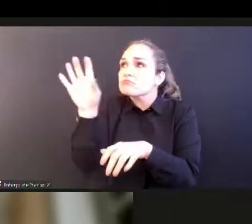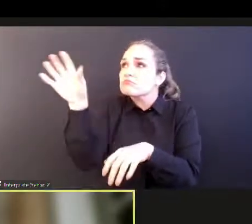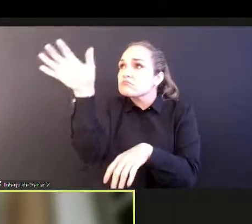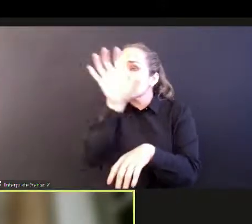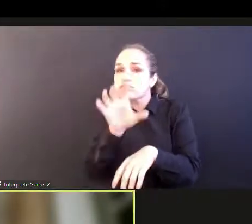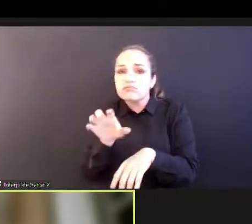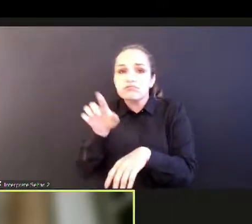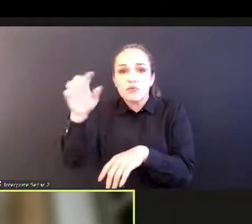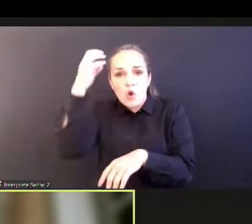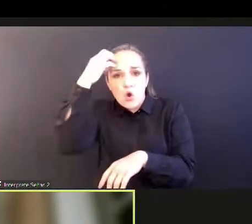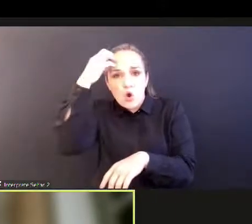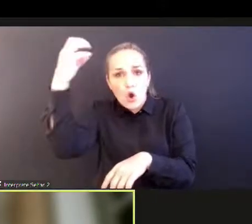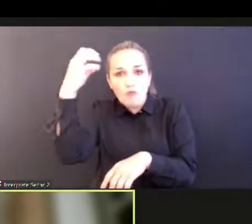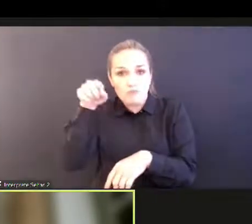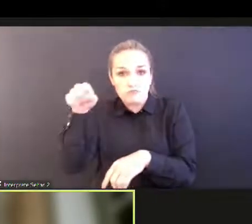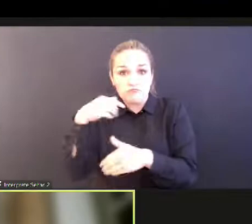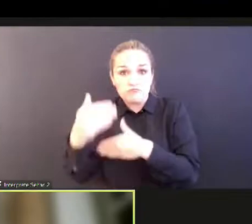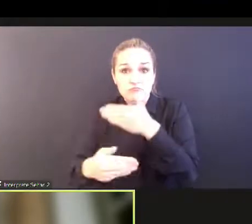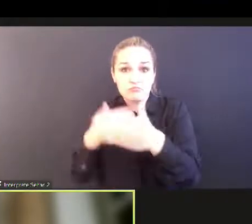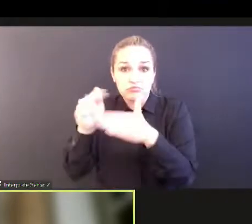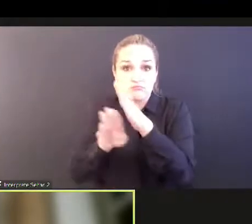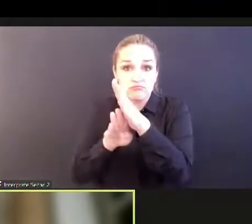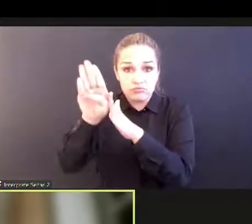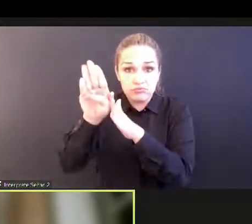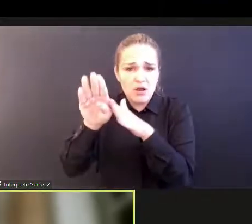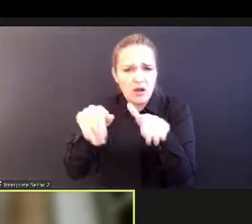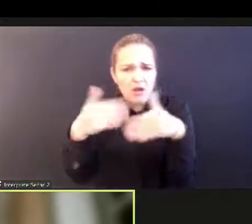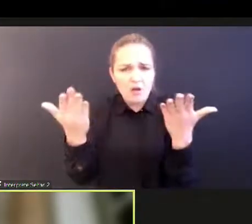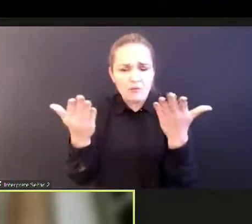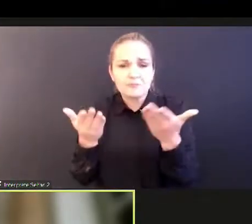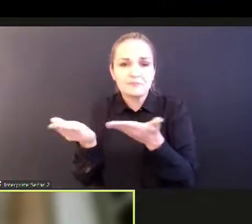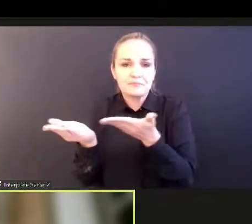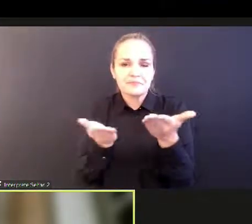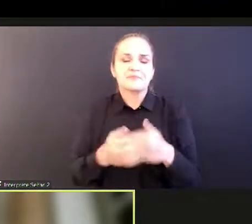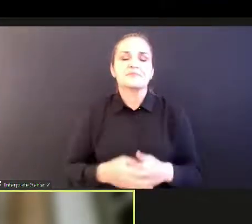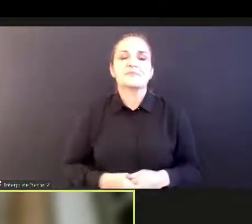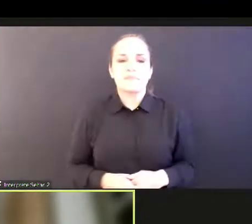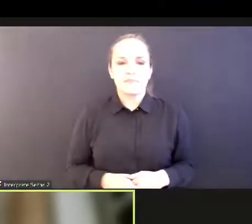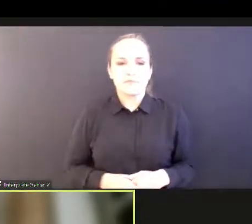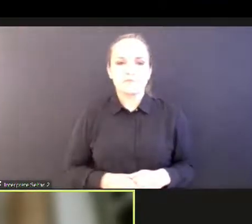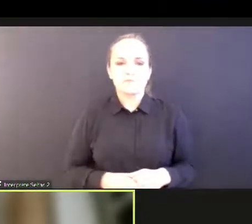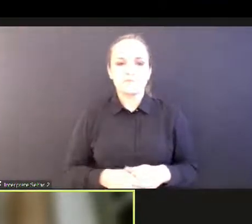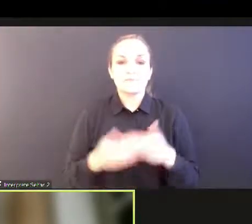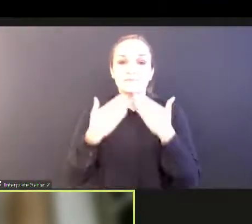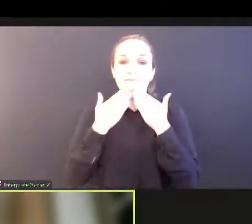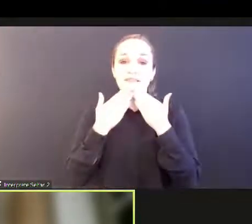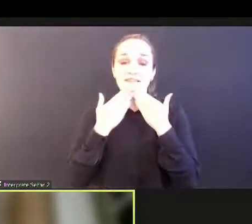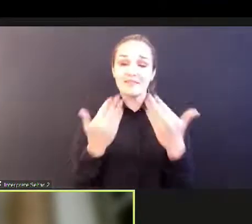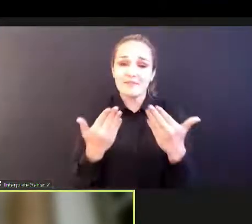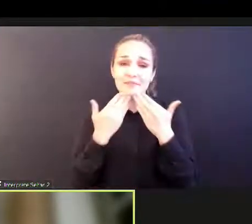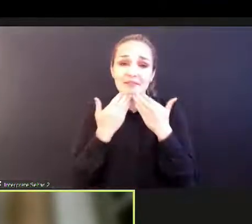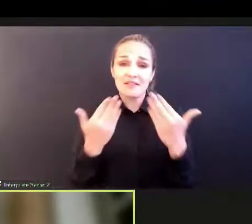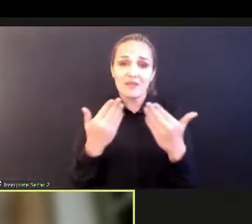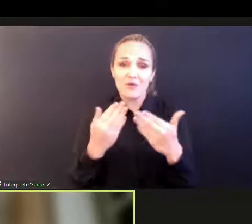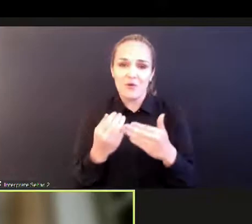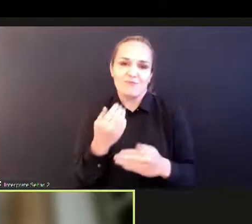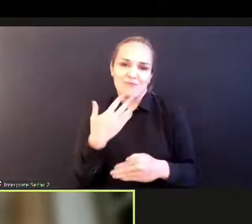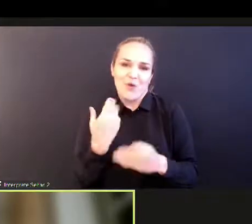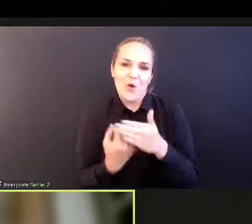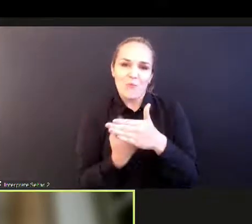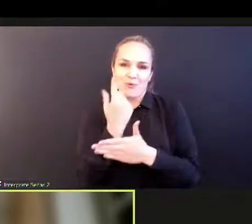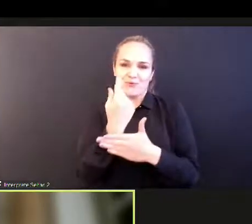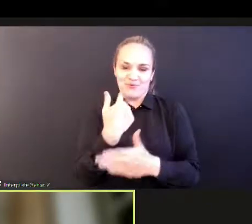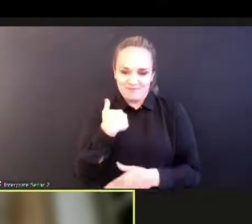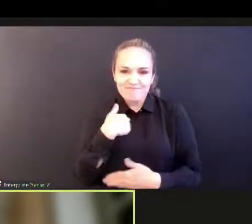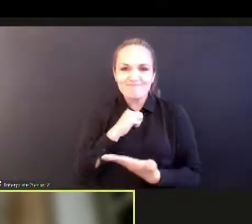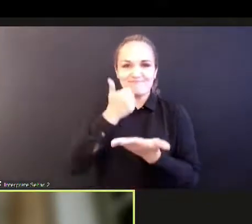Thank you very much. And I thank the organizers for giving me this opportunity. Yeah, so if you look at the Asia-Pacific region, actually